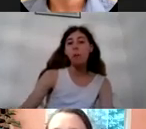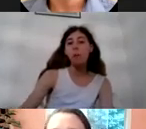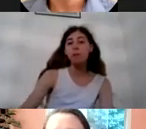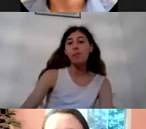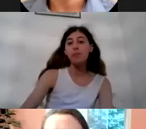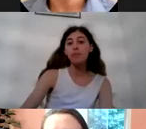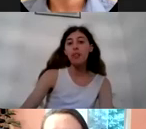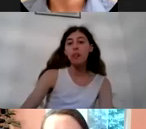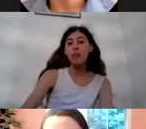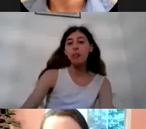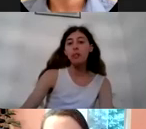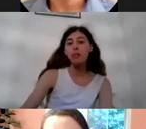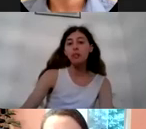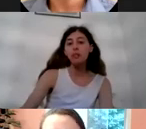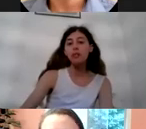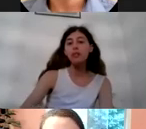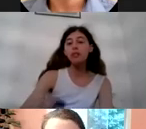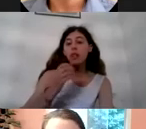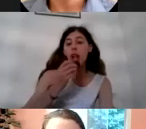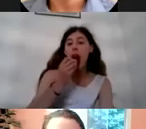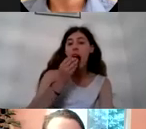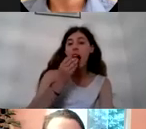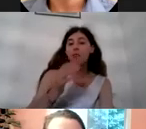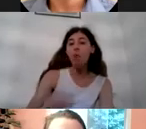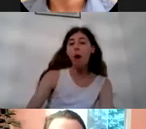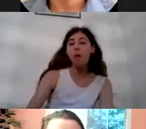are quotes from our participants.